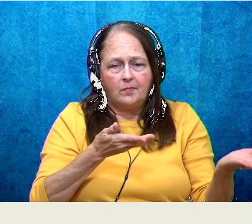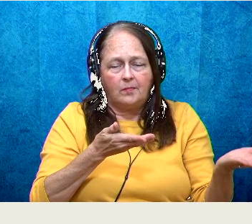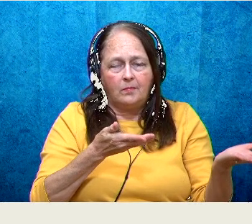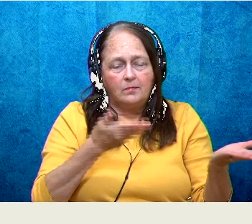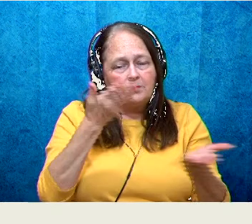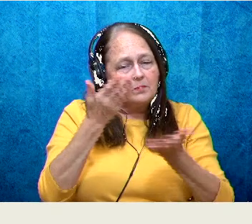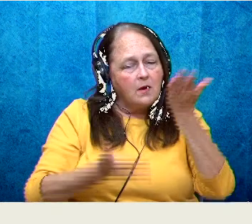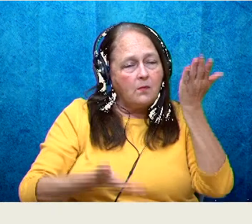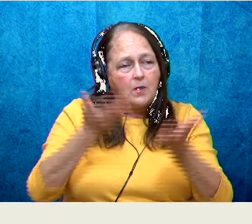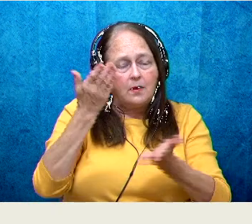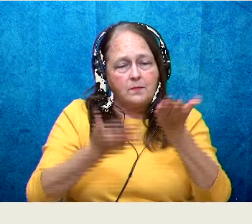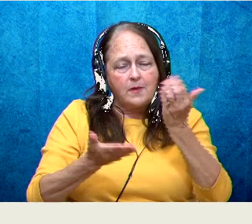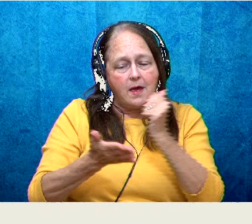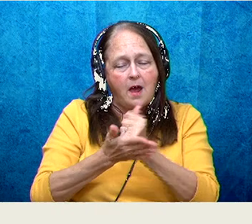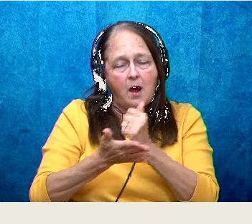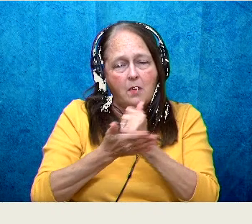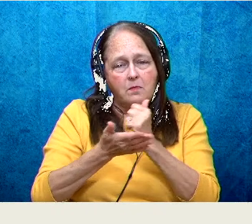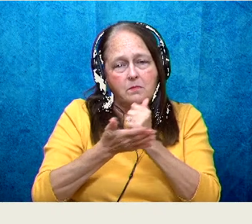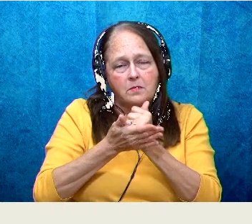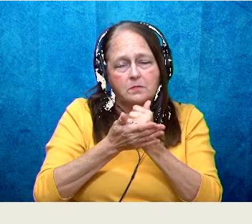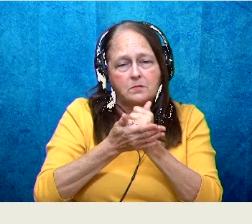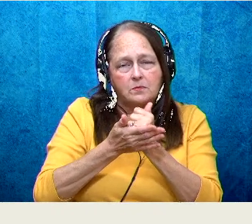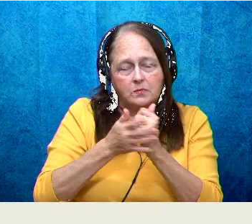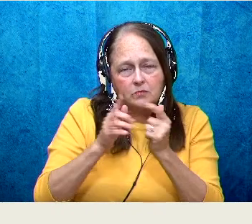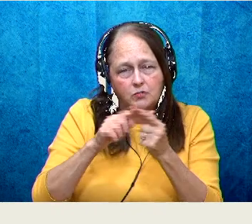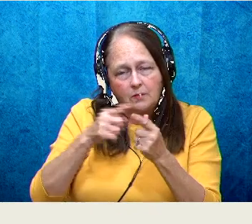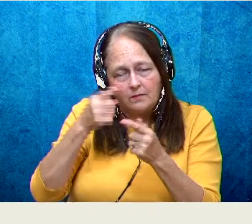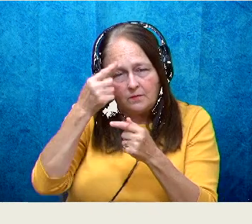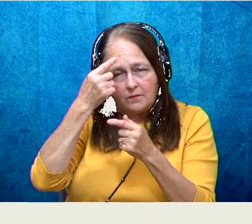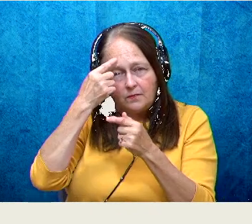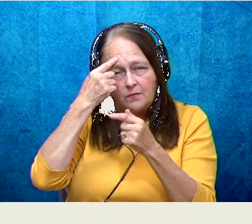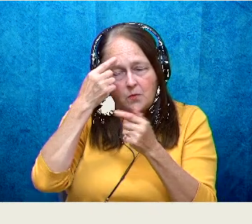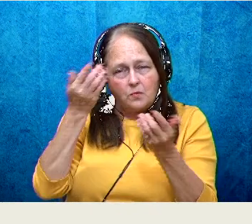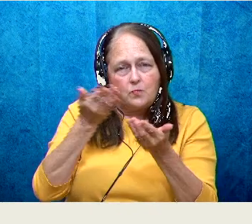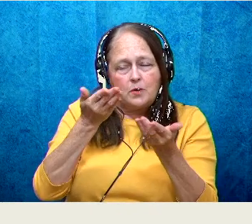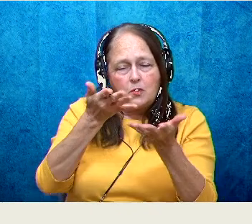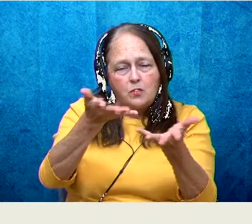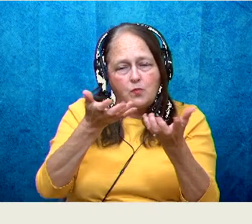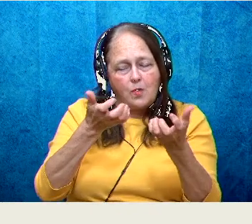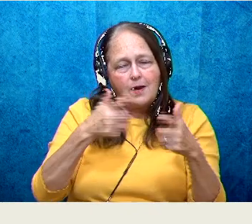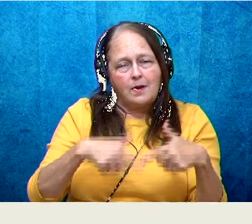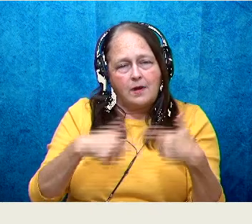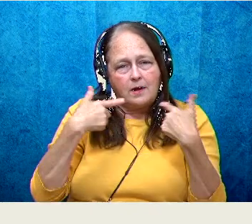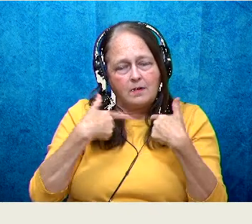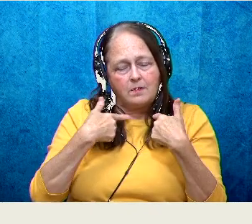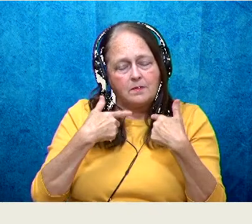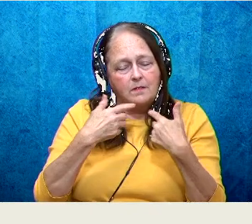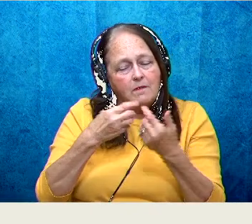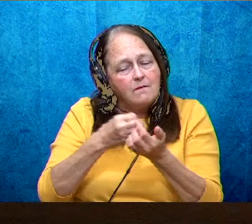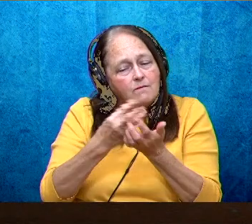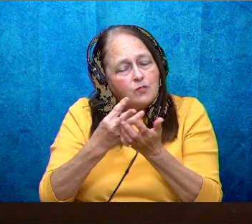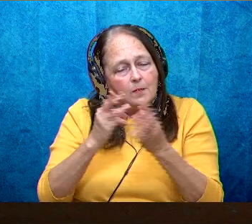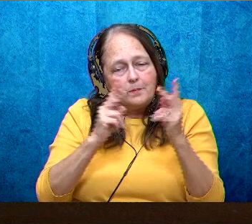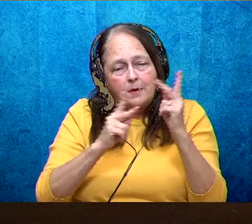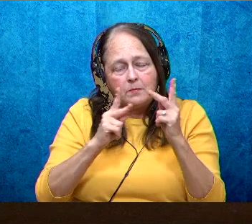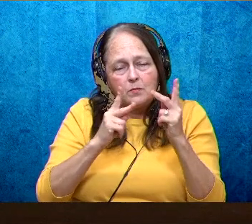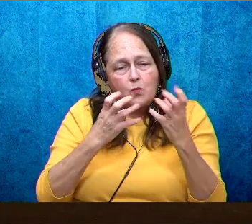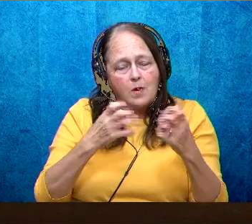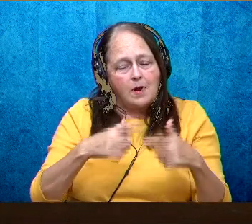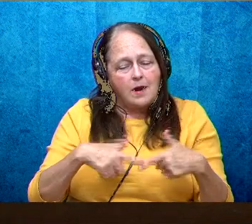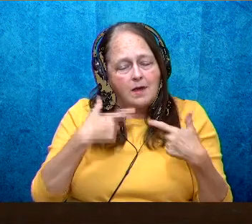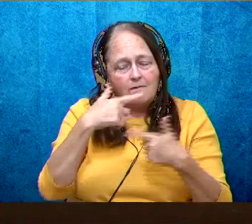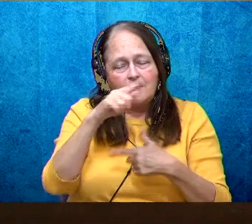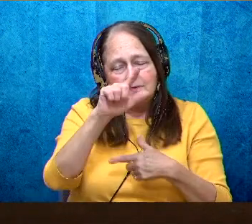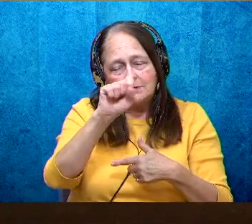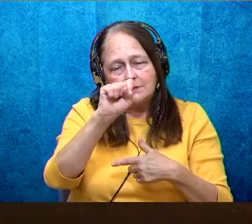It probably helps to think about it in terms of where would you want to live. Few people probably would want to live in